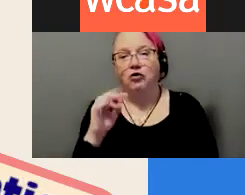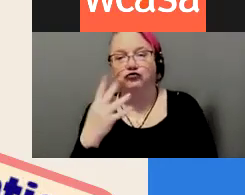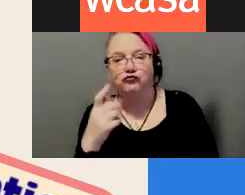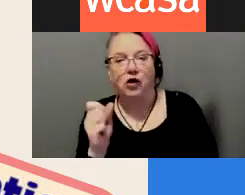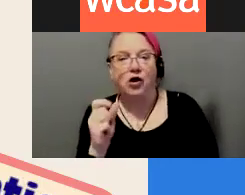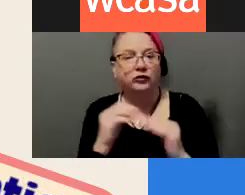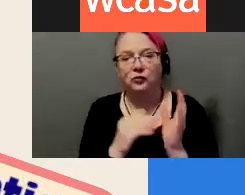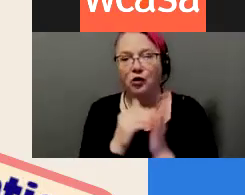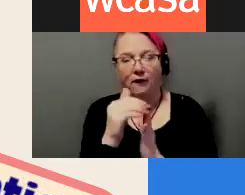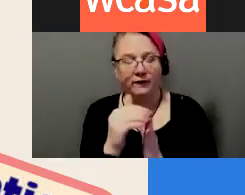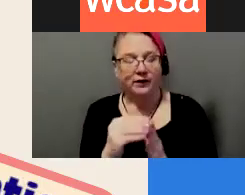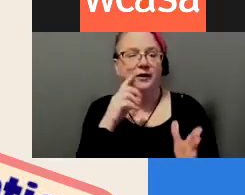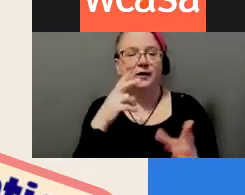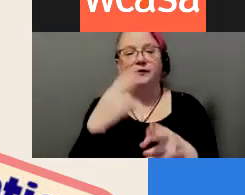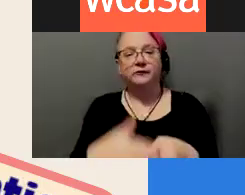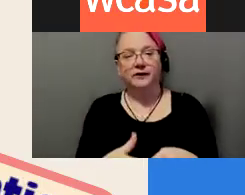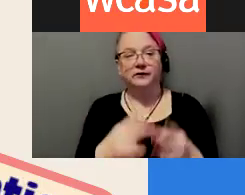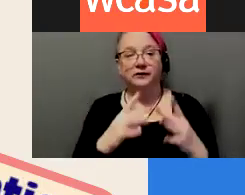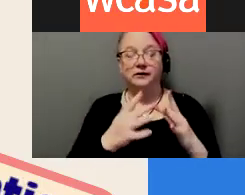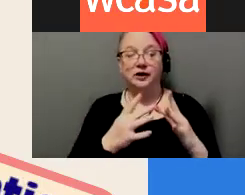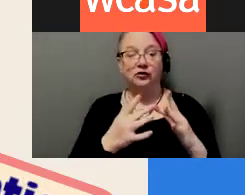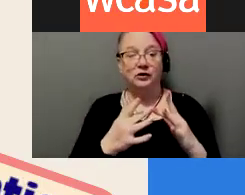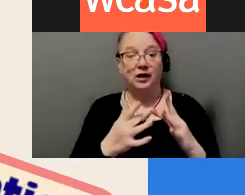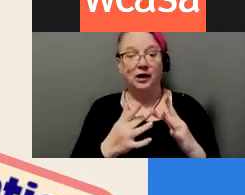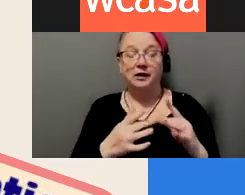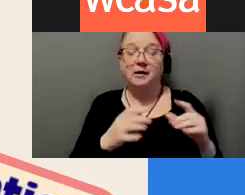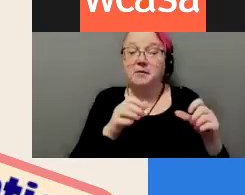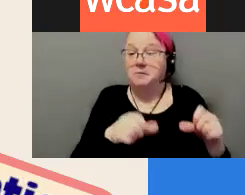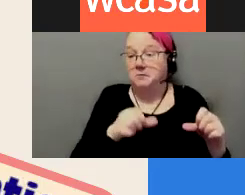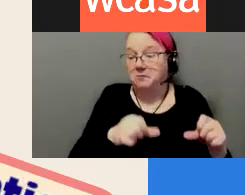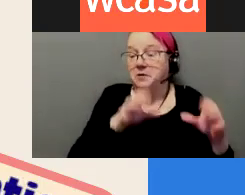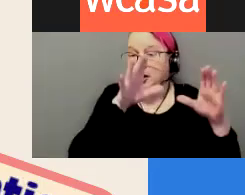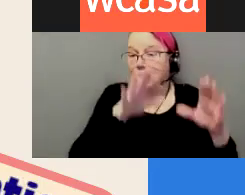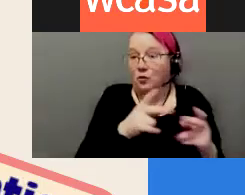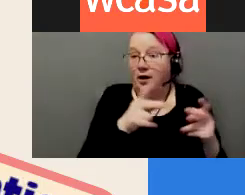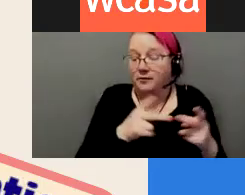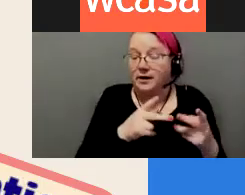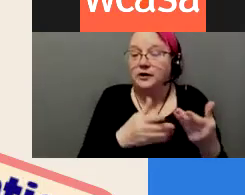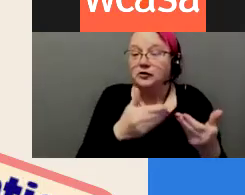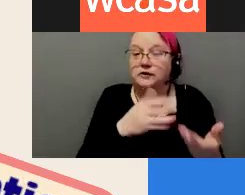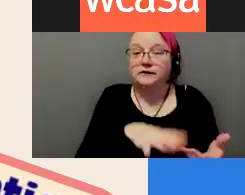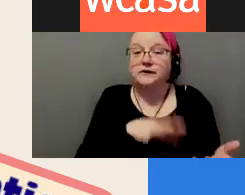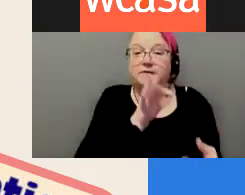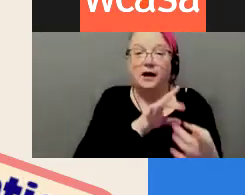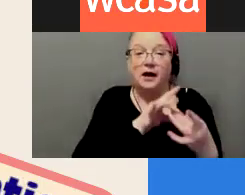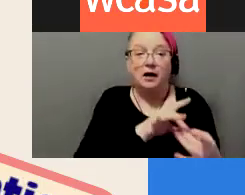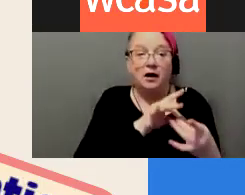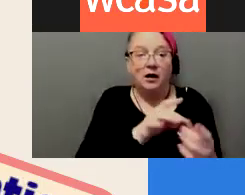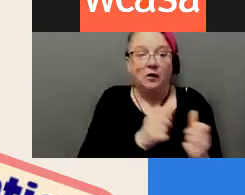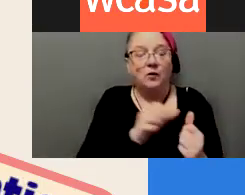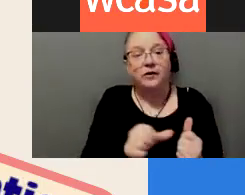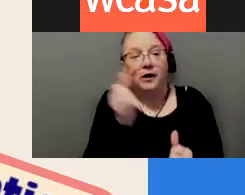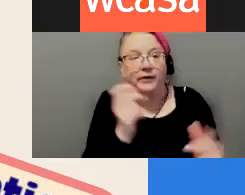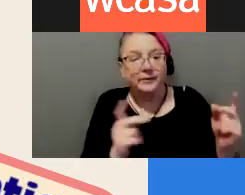have mentioned in this training, the internet can be a great place to more easily find connections with others who have